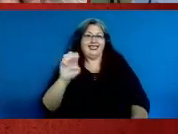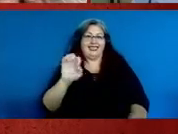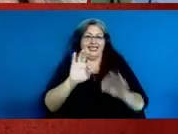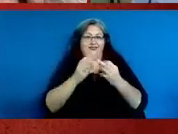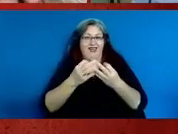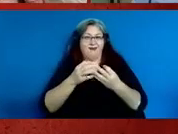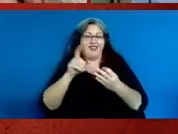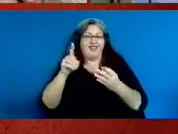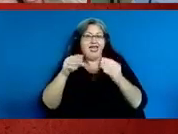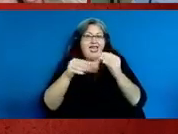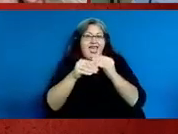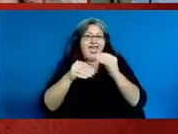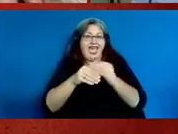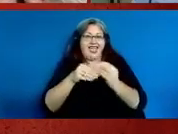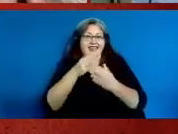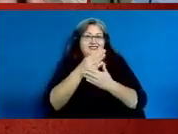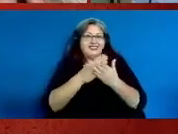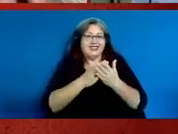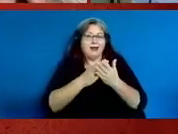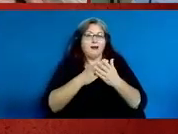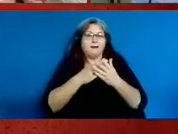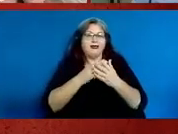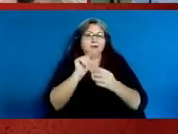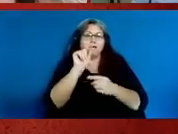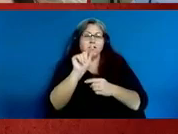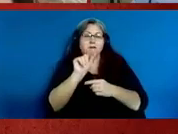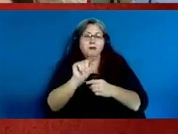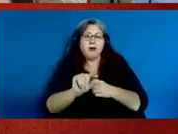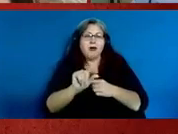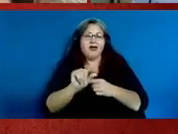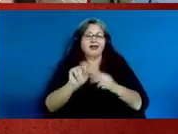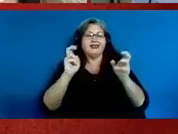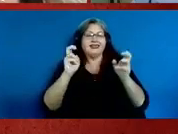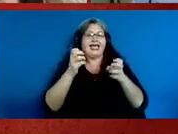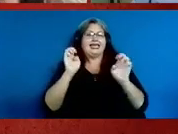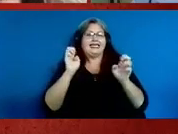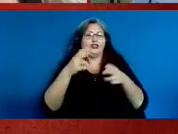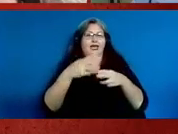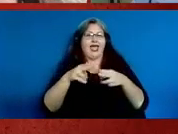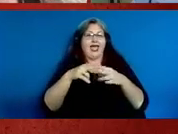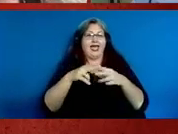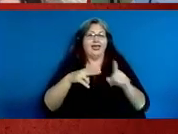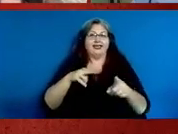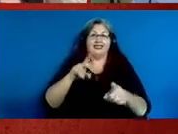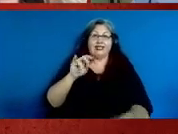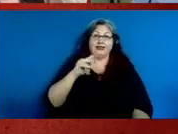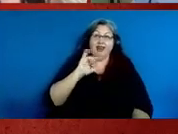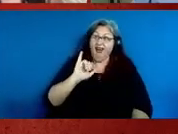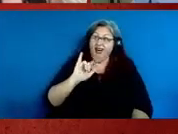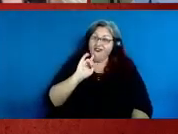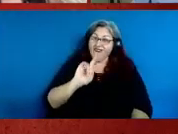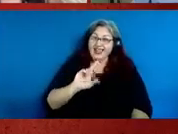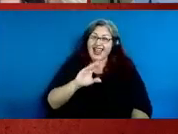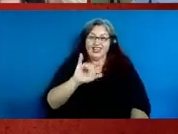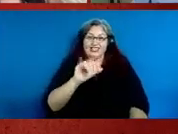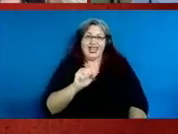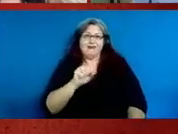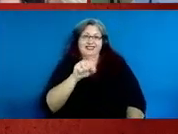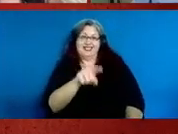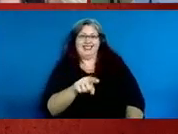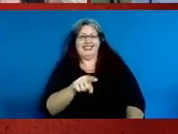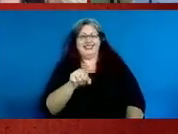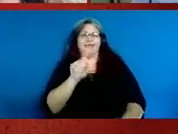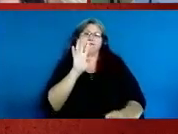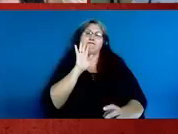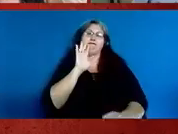they added like a couple of little Easter eggs in there. Oh, really? And James got to yeah, well,